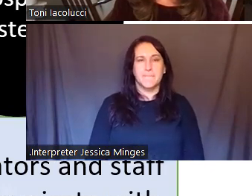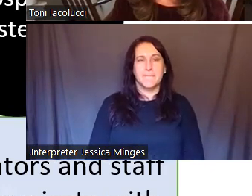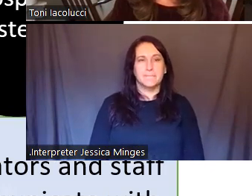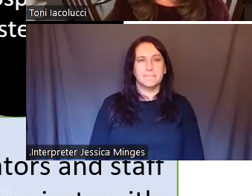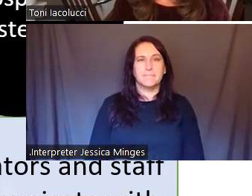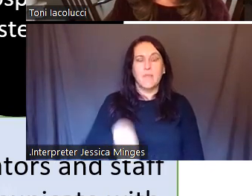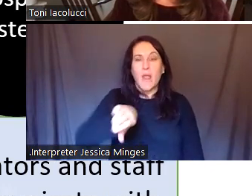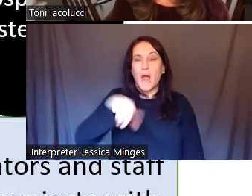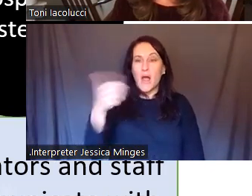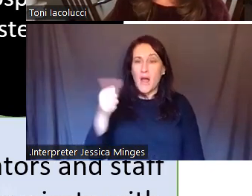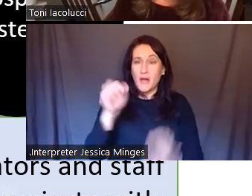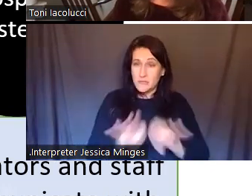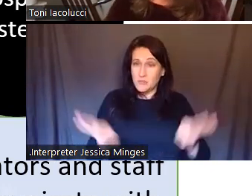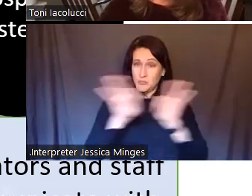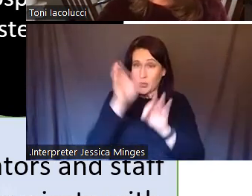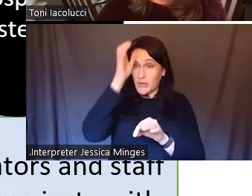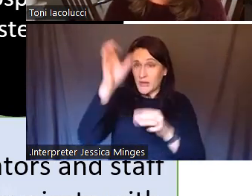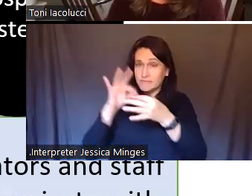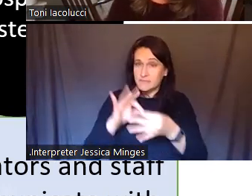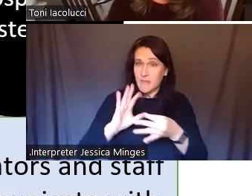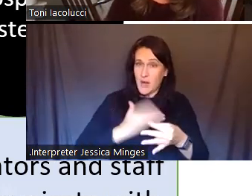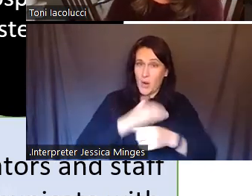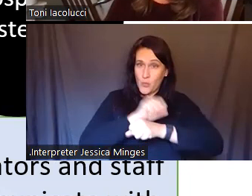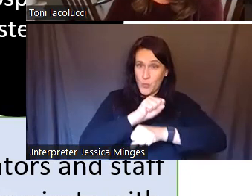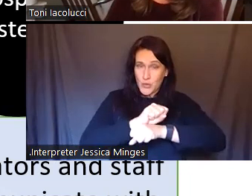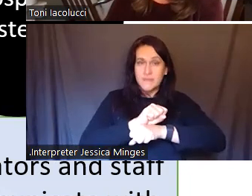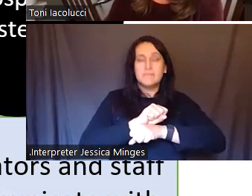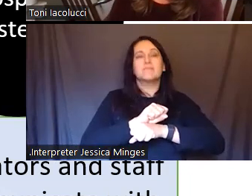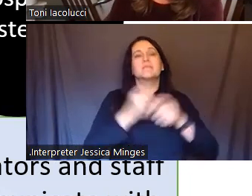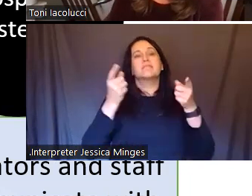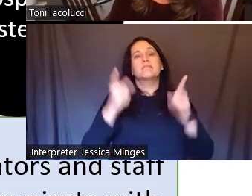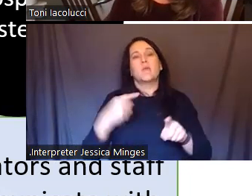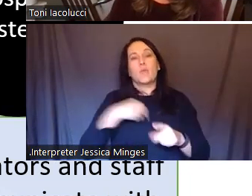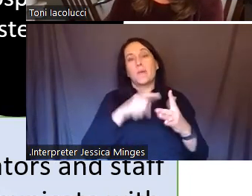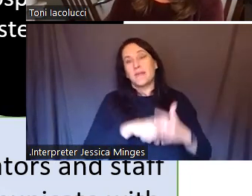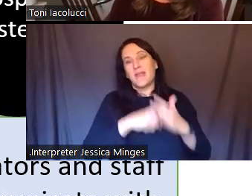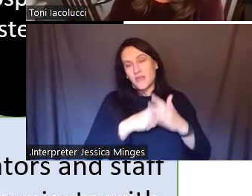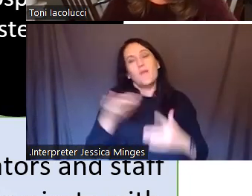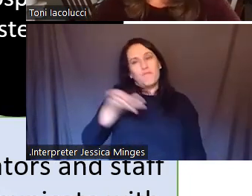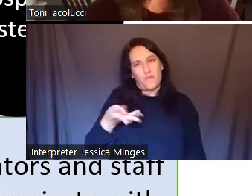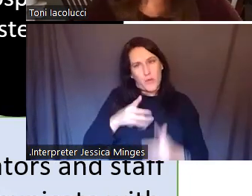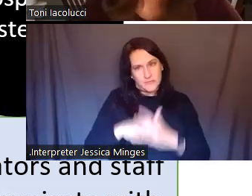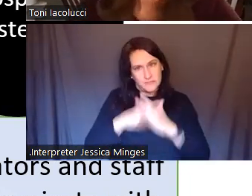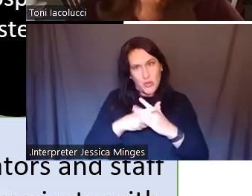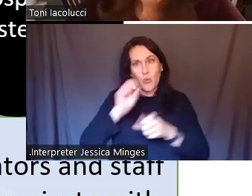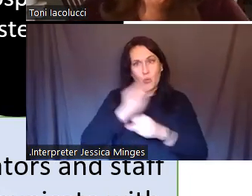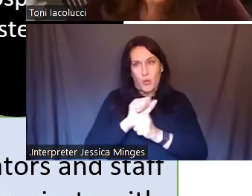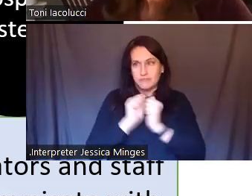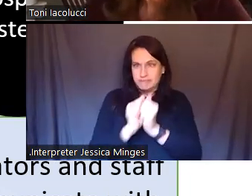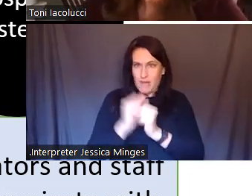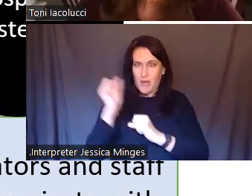Another important concept related to our work is that when we began, the four of us began to work together and